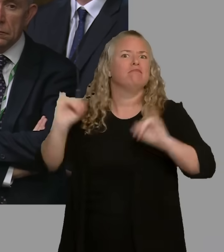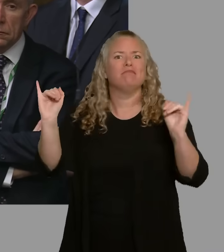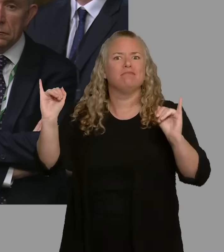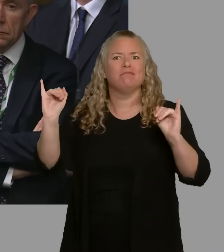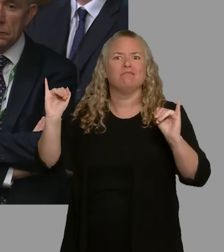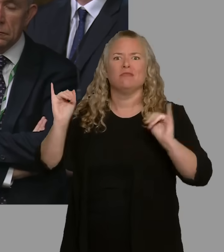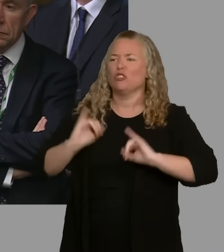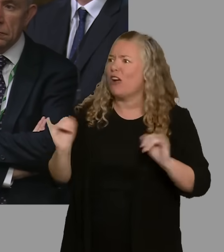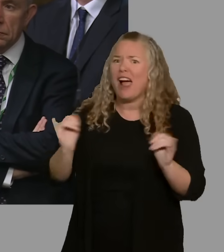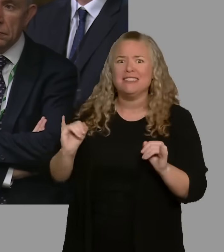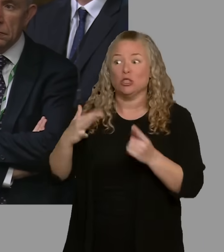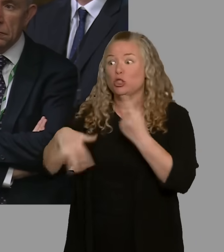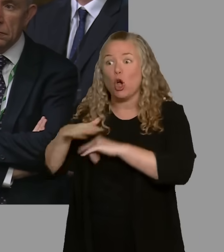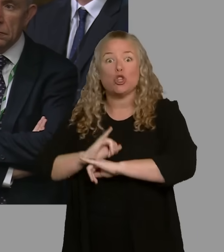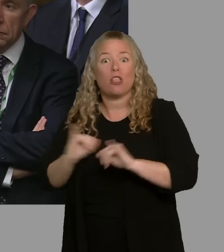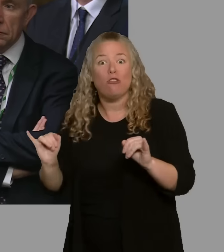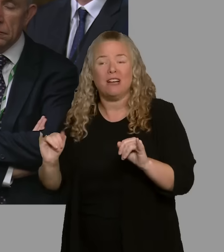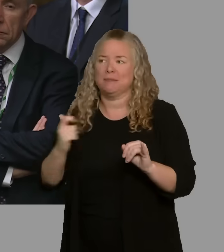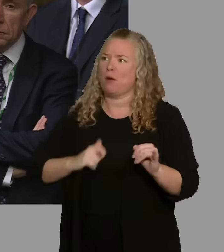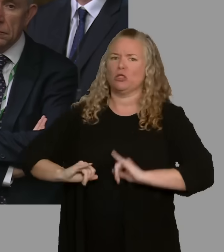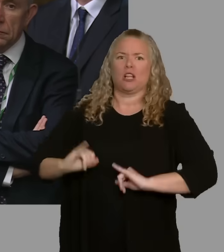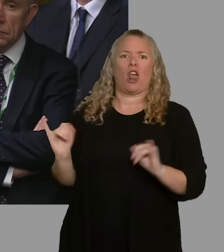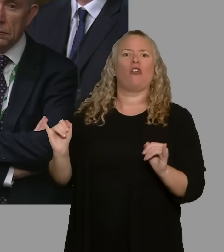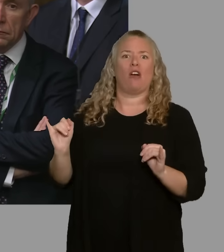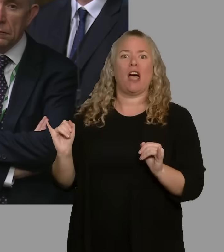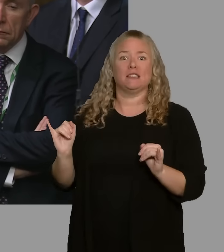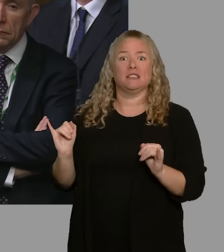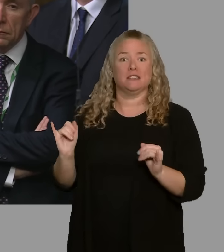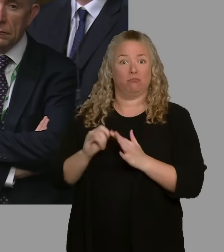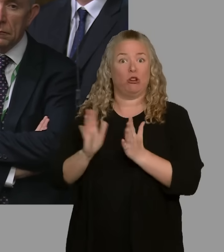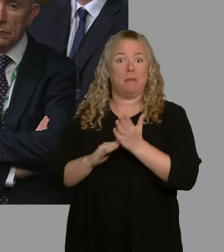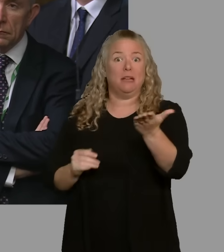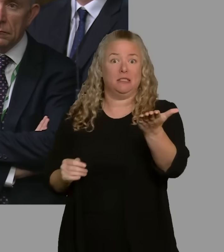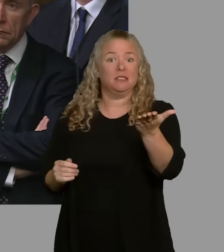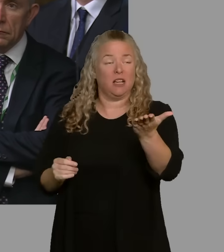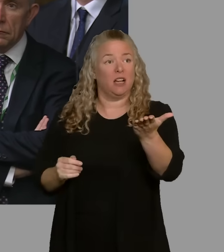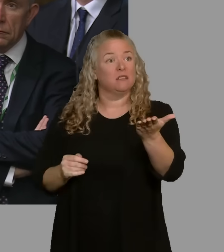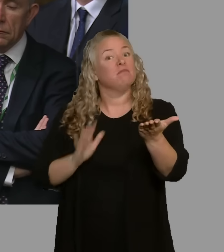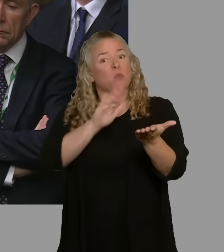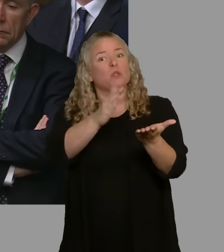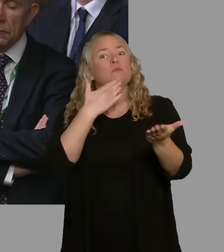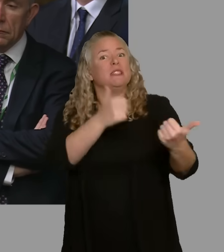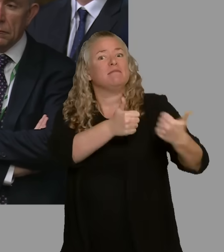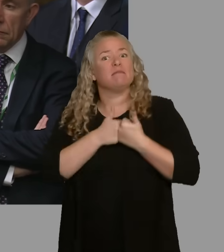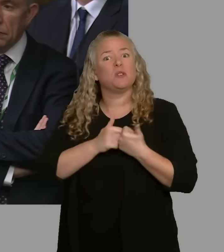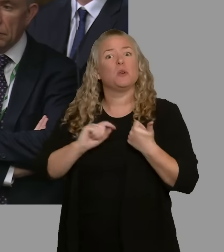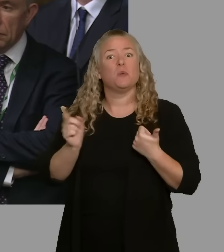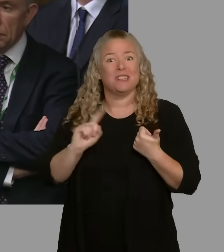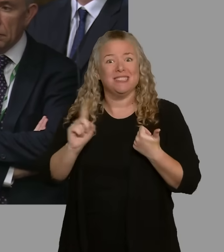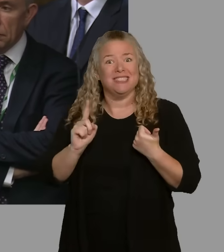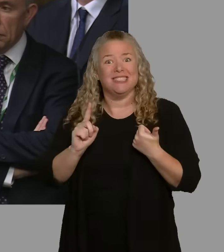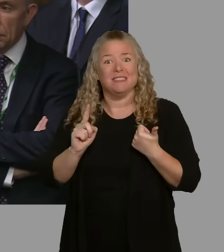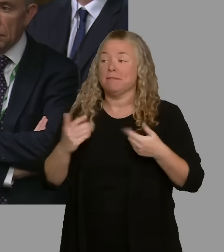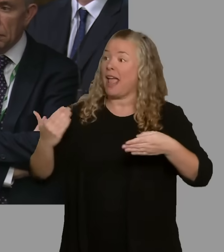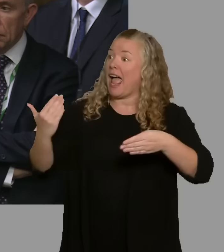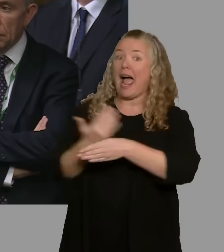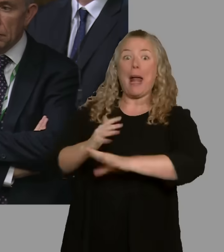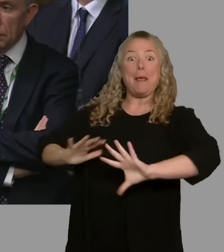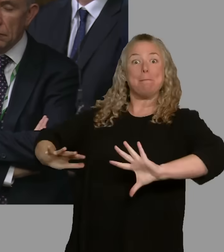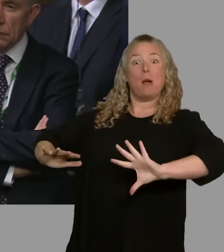which the opposition party clearly believes? And will the Prime Minister